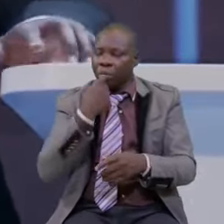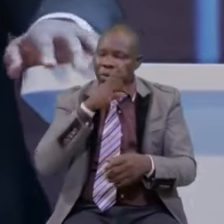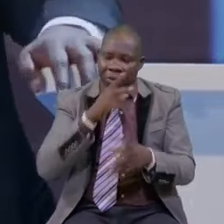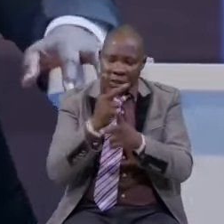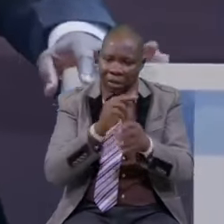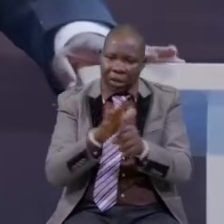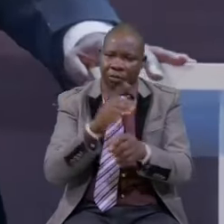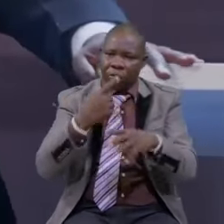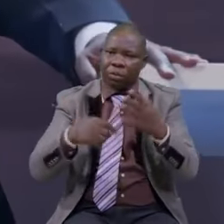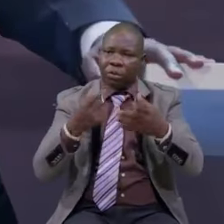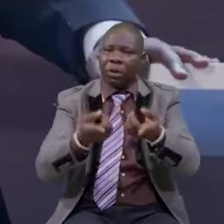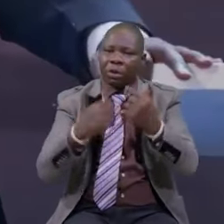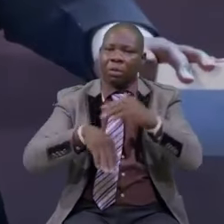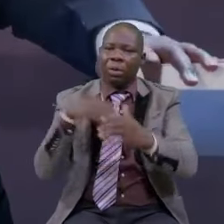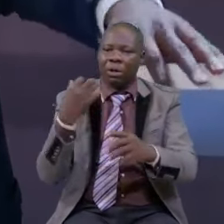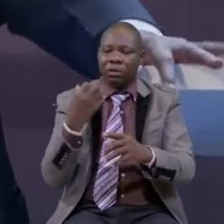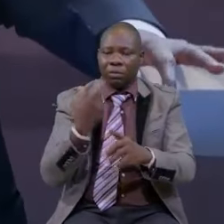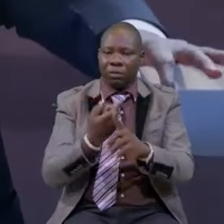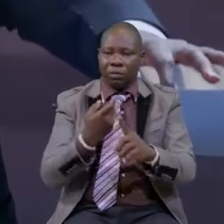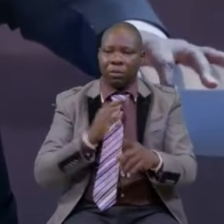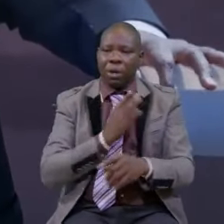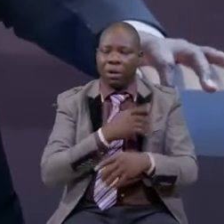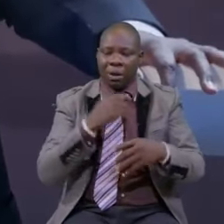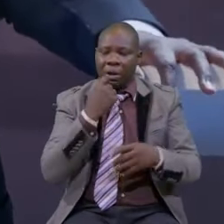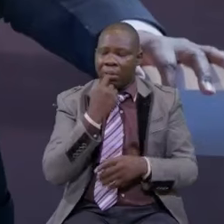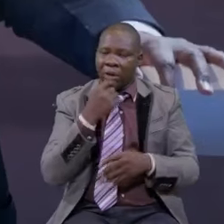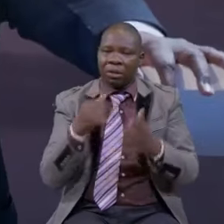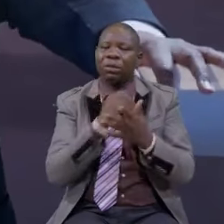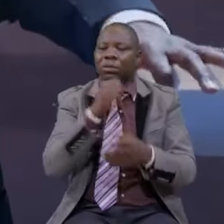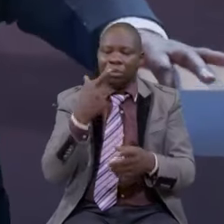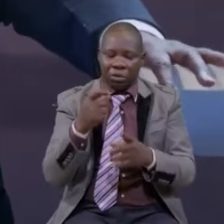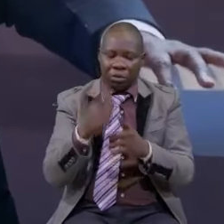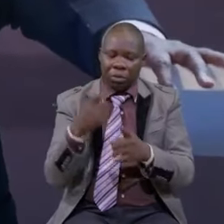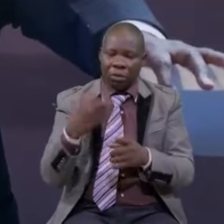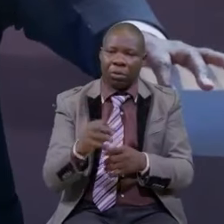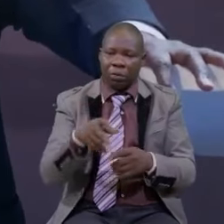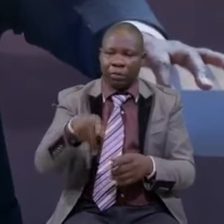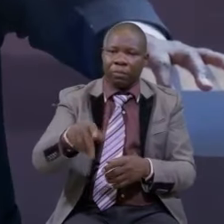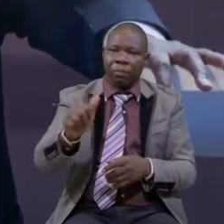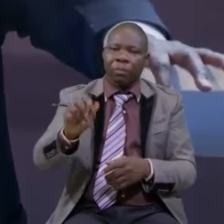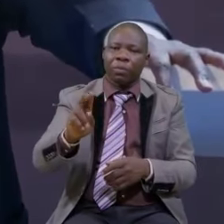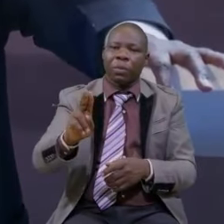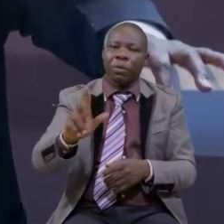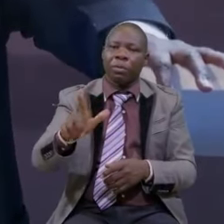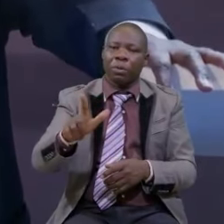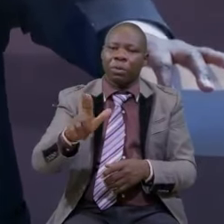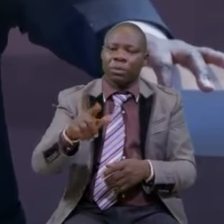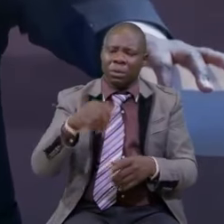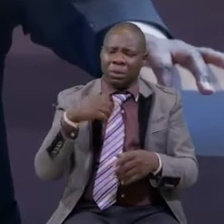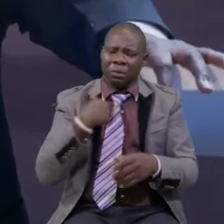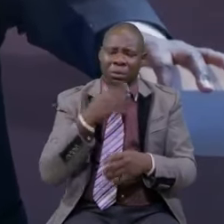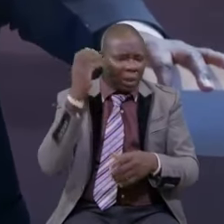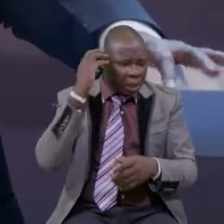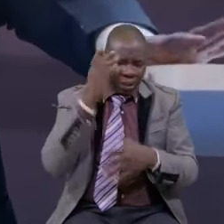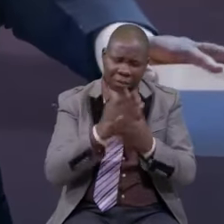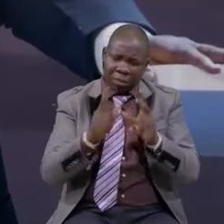the word of Paul. I hear some people saying, Moses made a mistake in saying that.